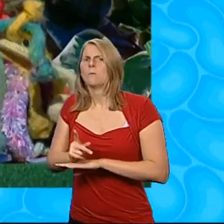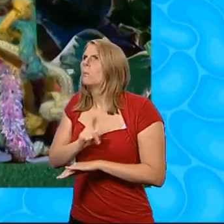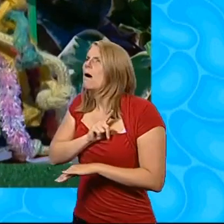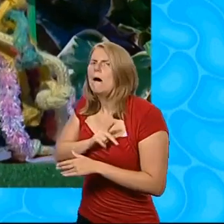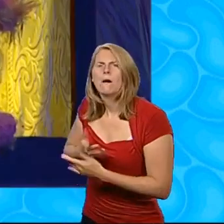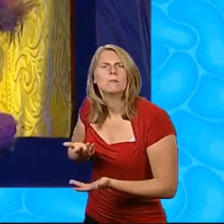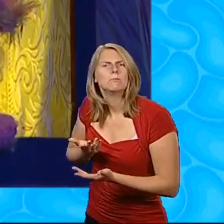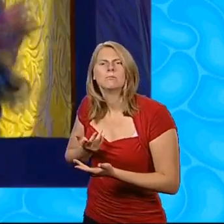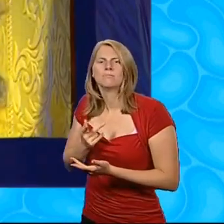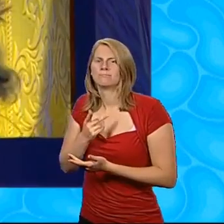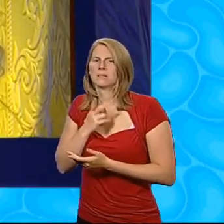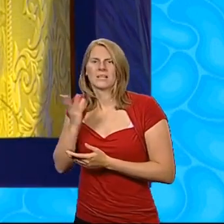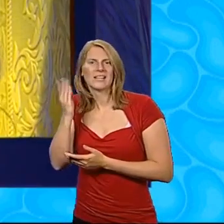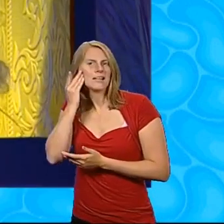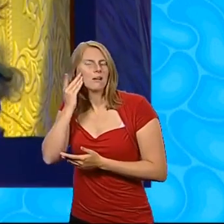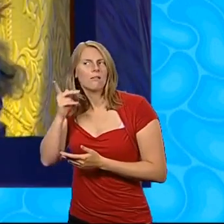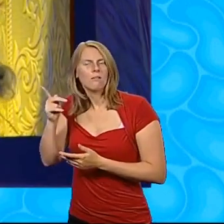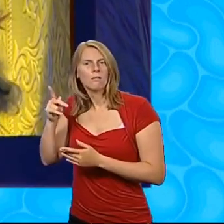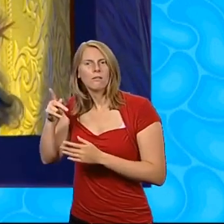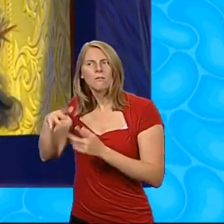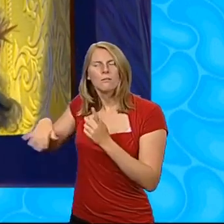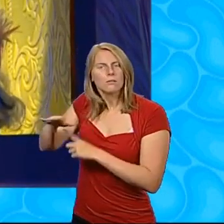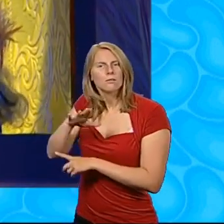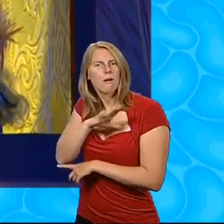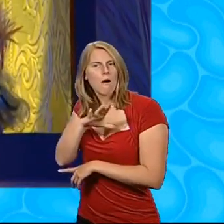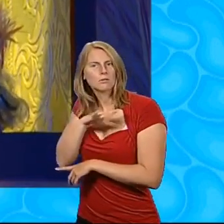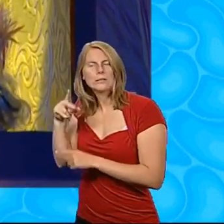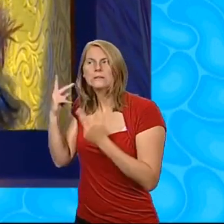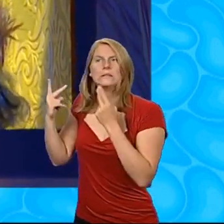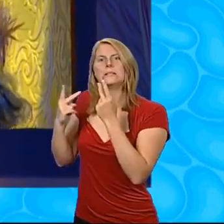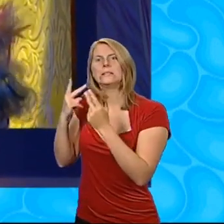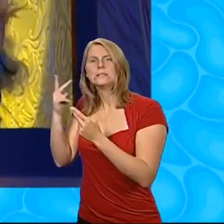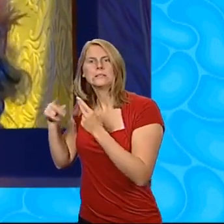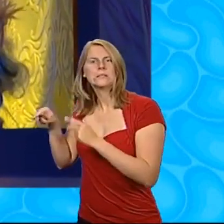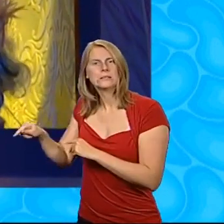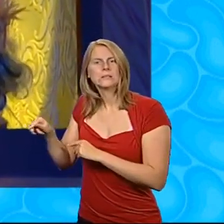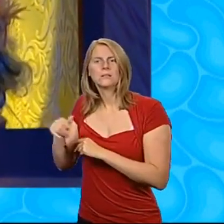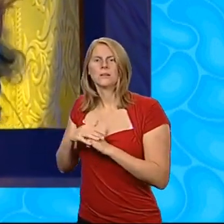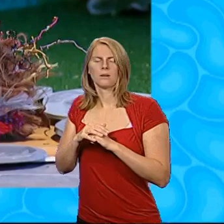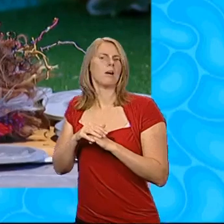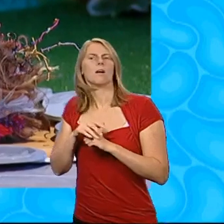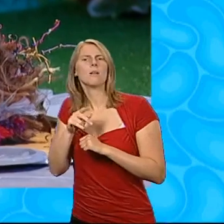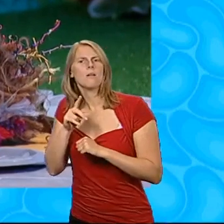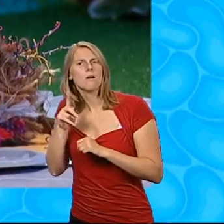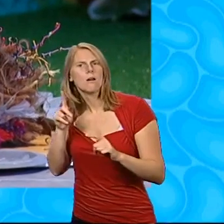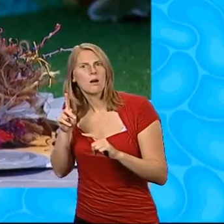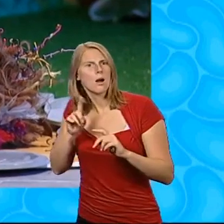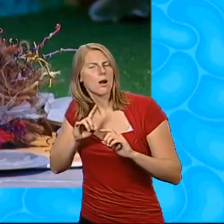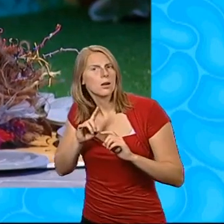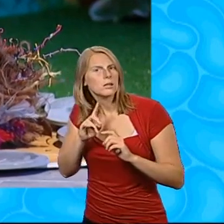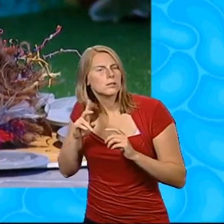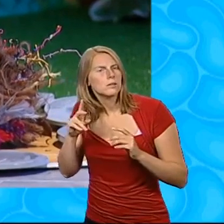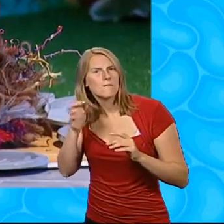not? Well, because I could hear singing coming from my garden. That's it, yeah. Did